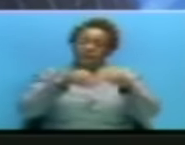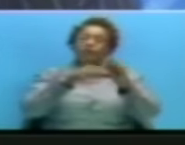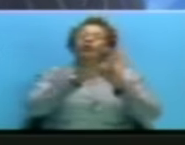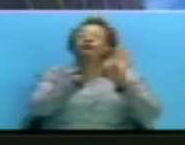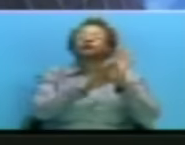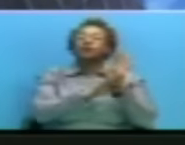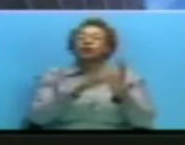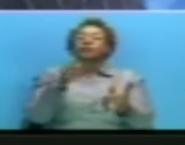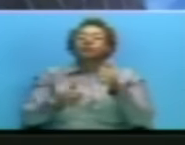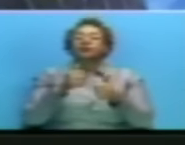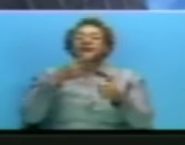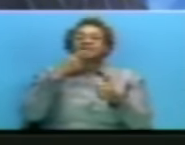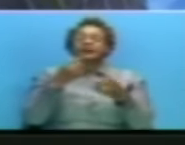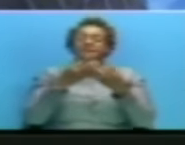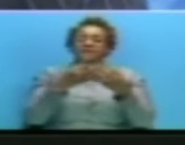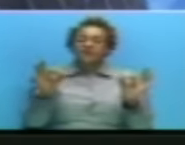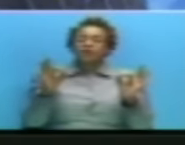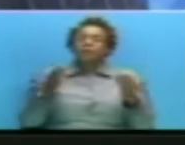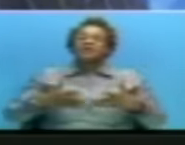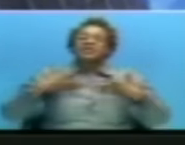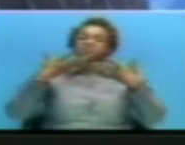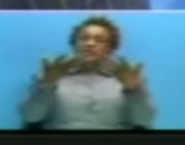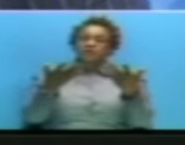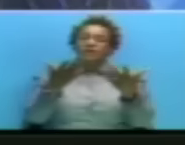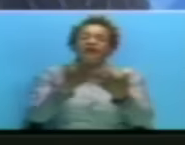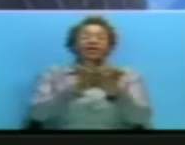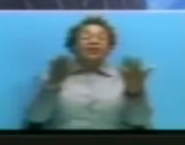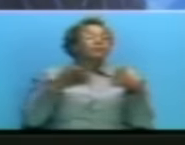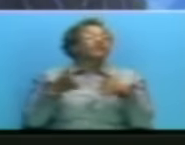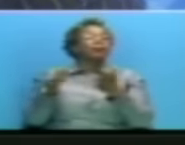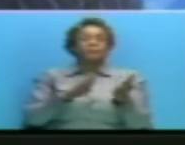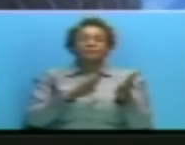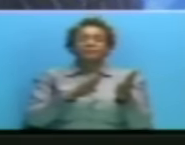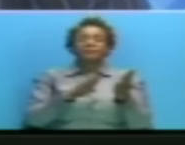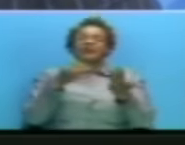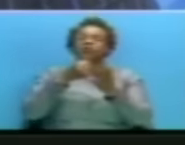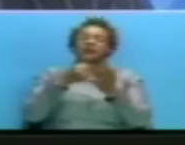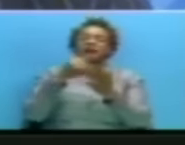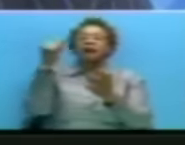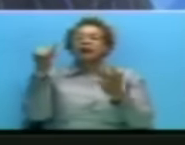that freedom of expression in any form, right, even artistically,